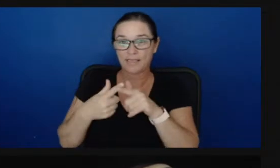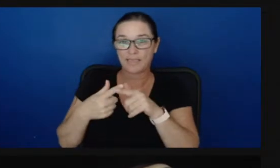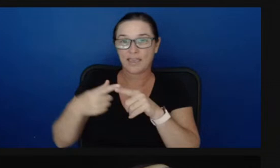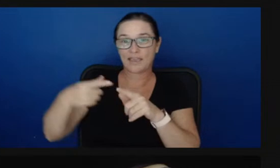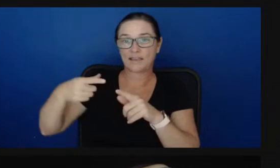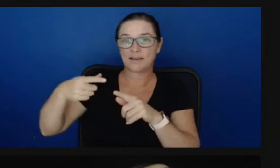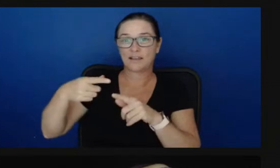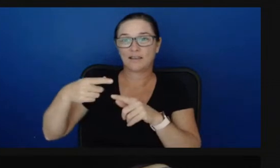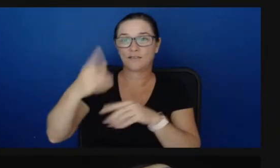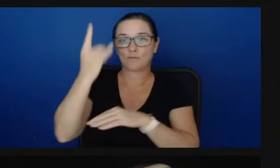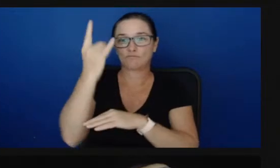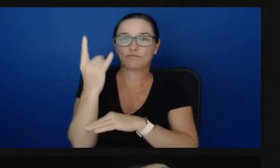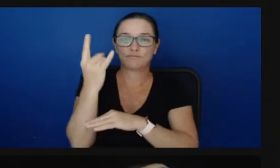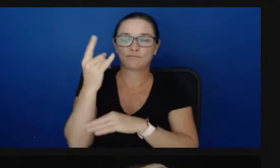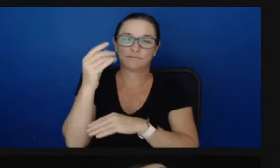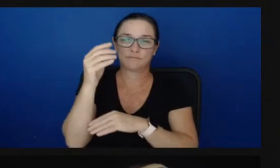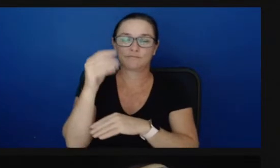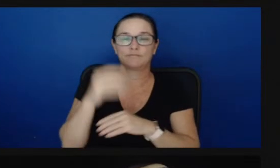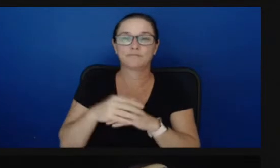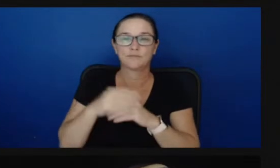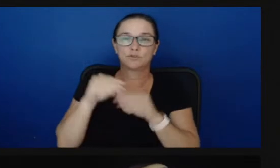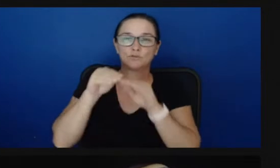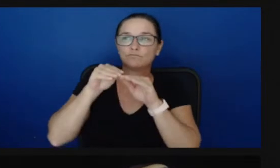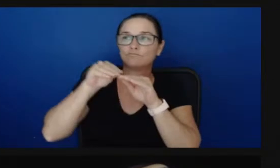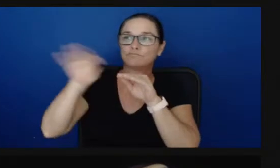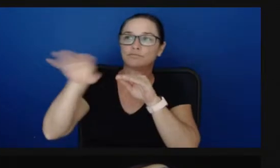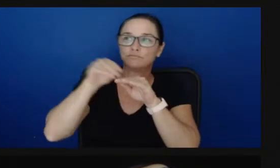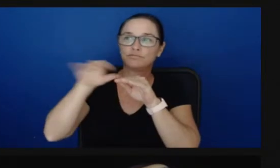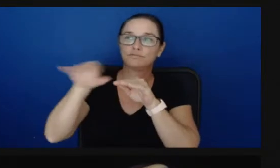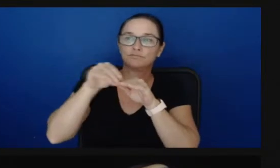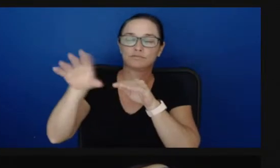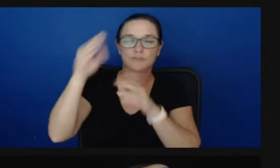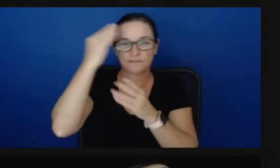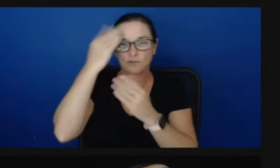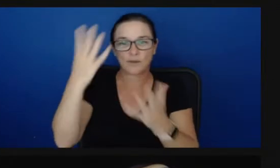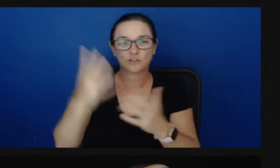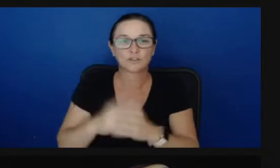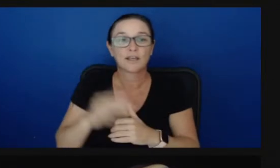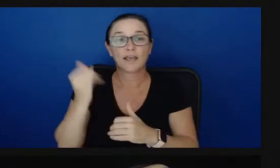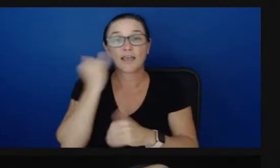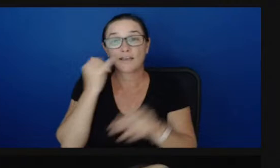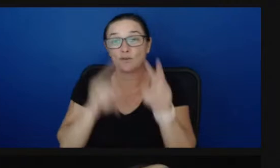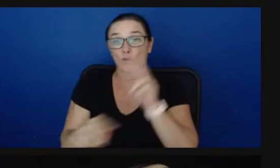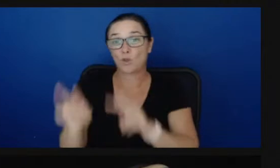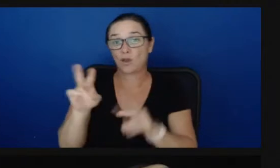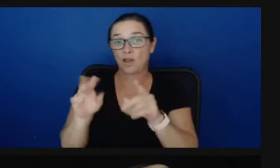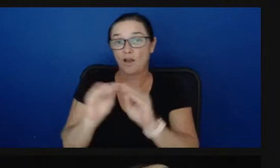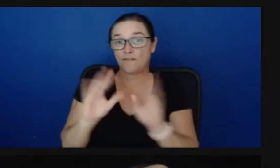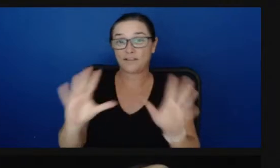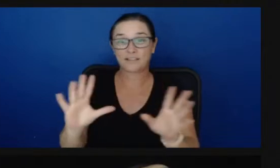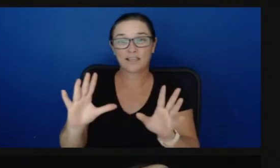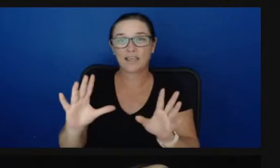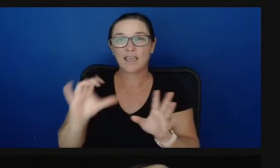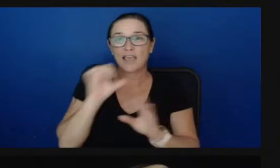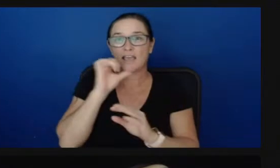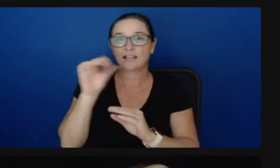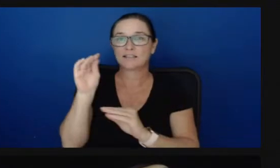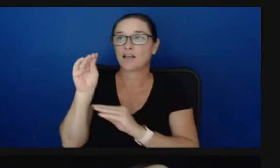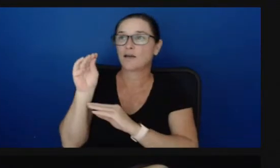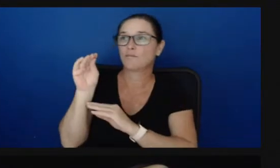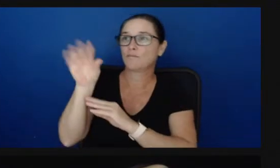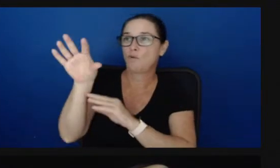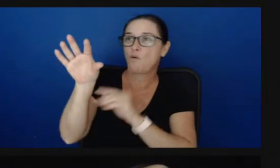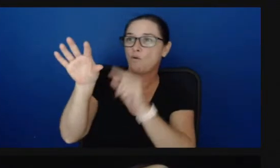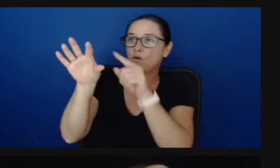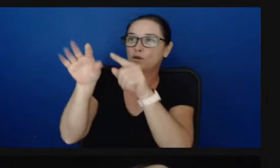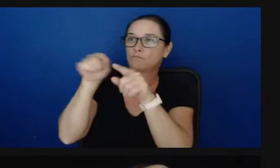back to the observatory. If you look at this, pretty obviously this thing's not pointed at the observatory, it's pointed at